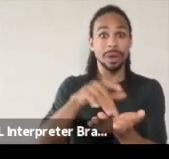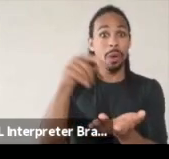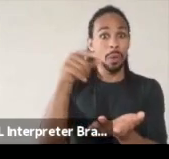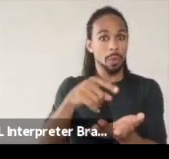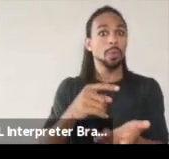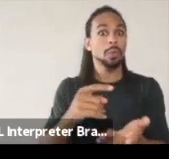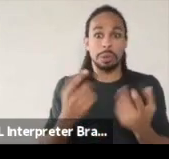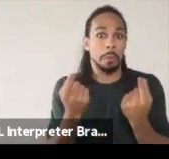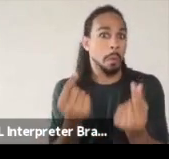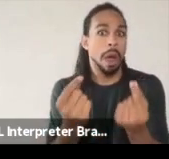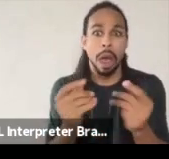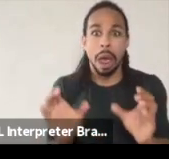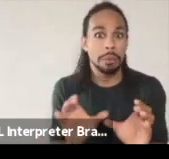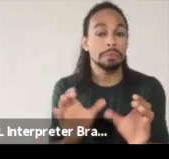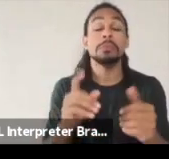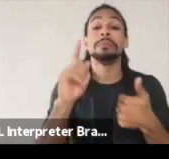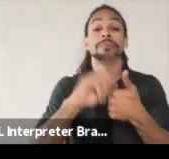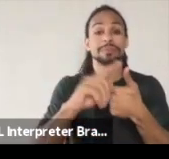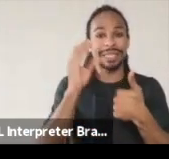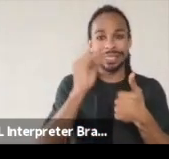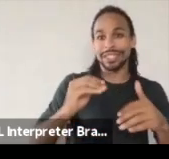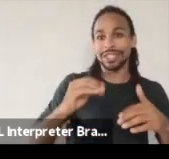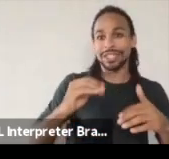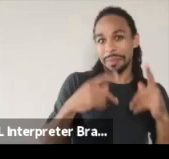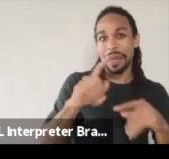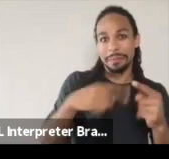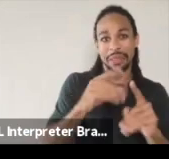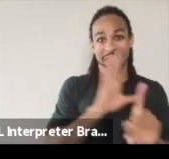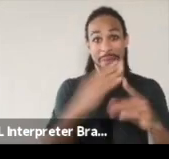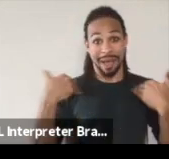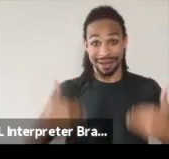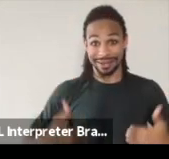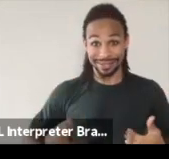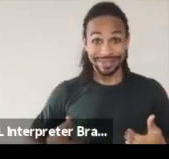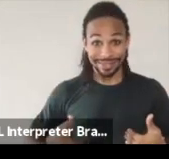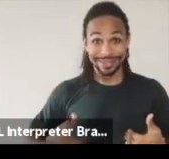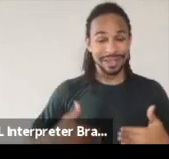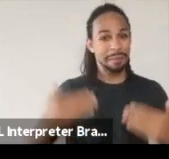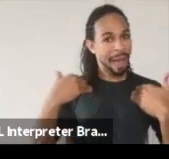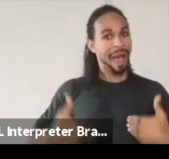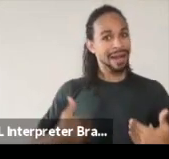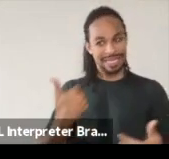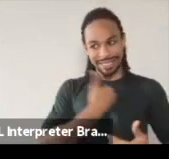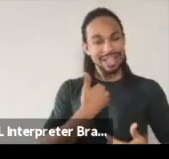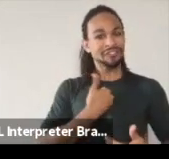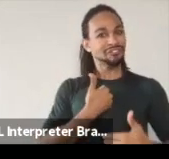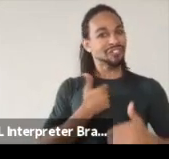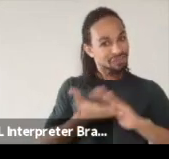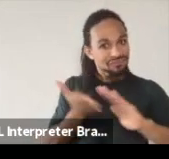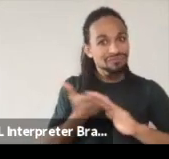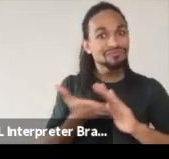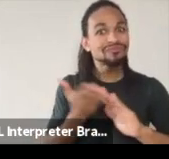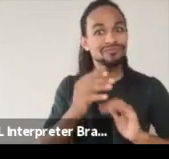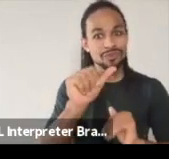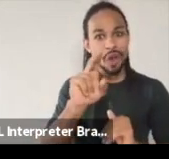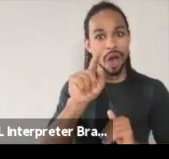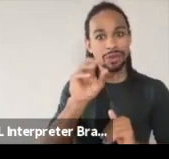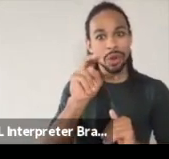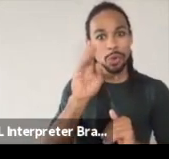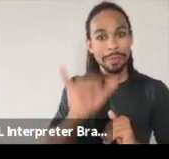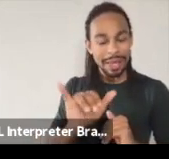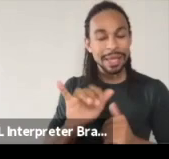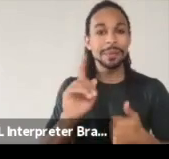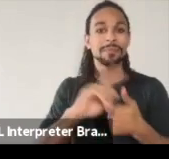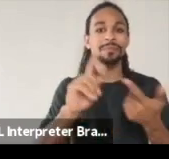young folks about their bodies and bodily autonomy. We taught parents about how to recognize signs of